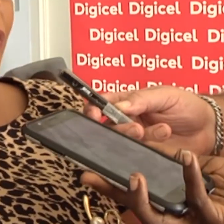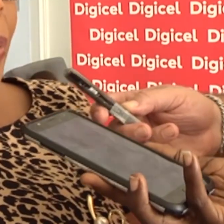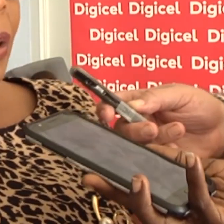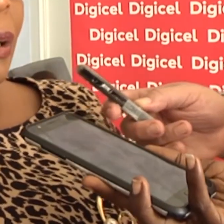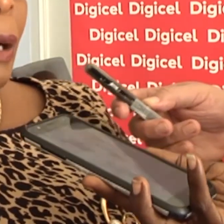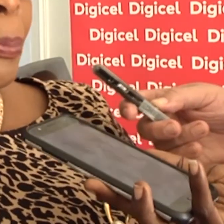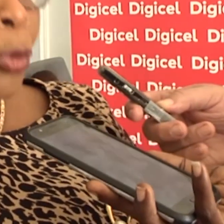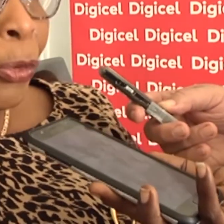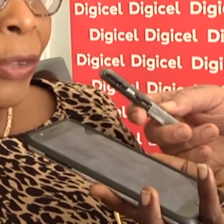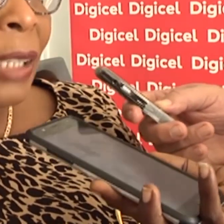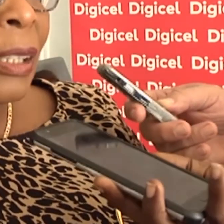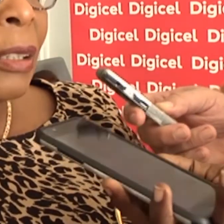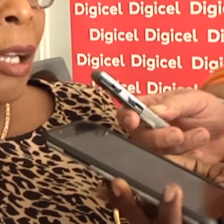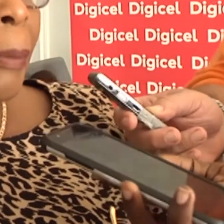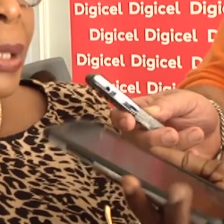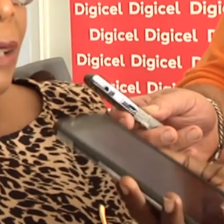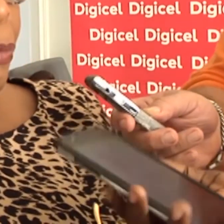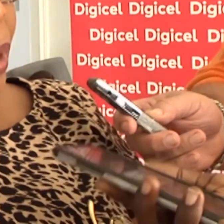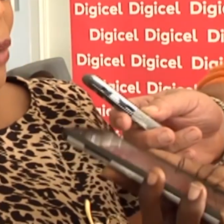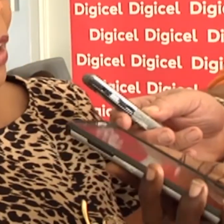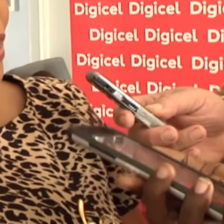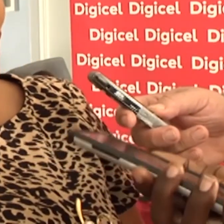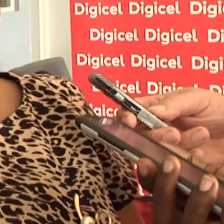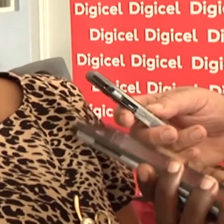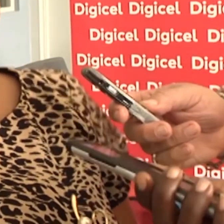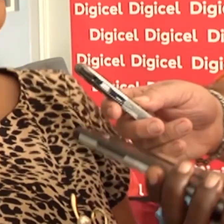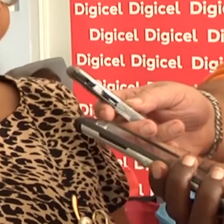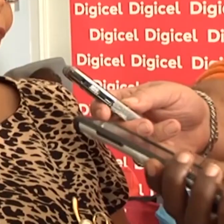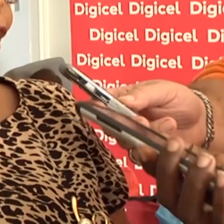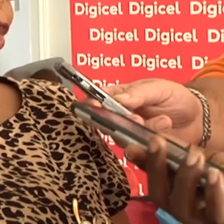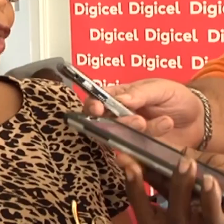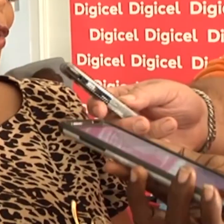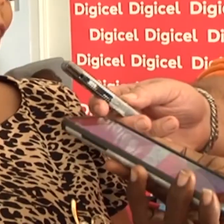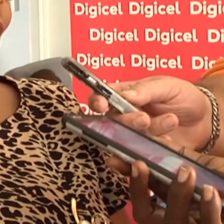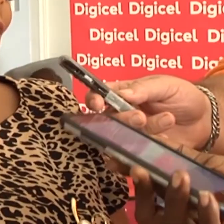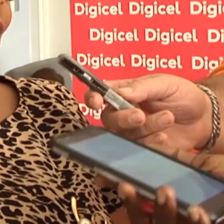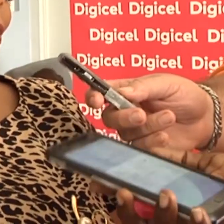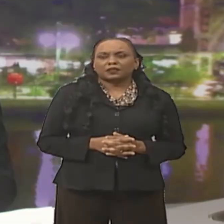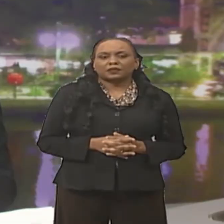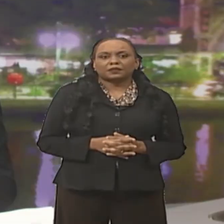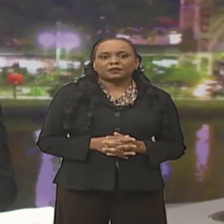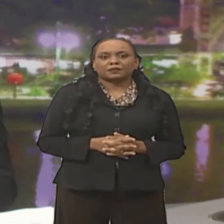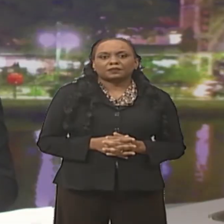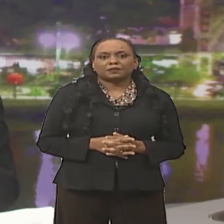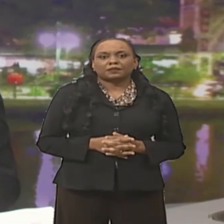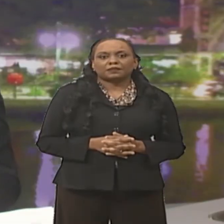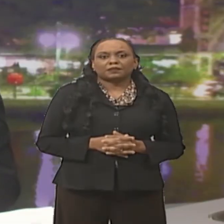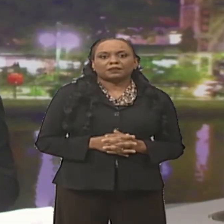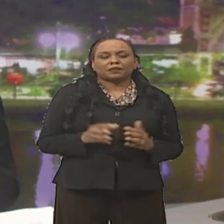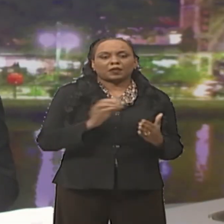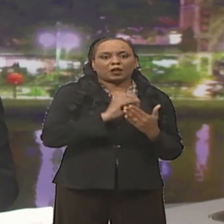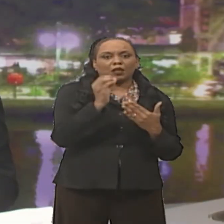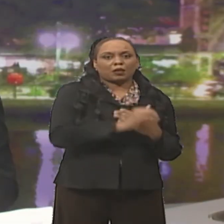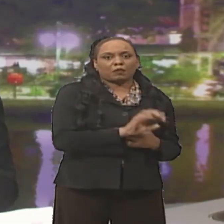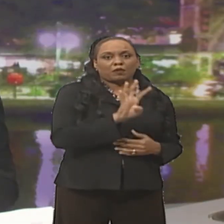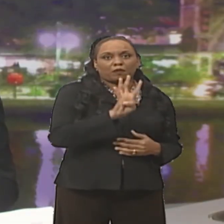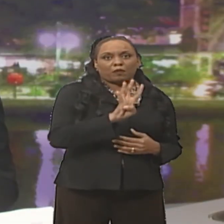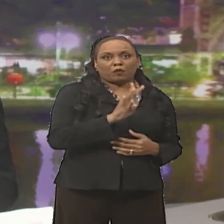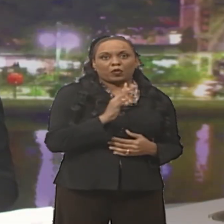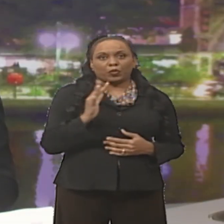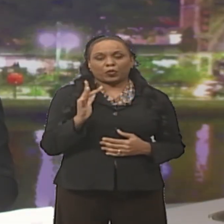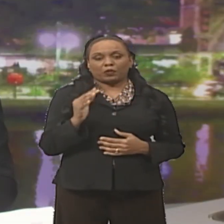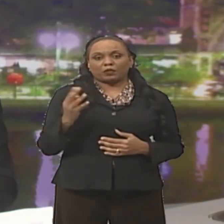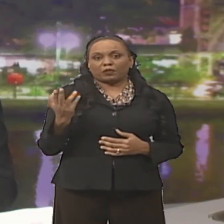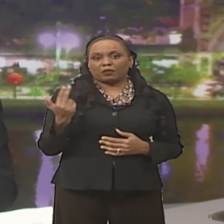who have been approved as adoptive parents, but we don't have any children. From October 4th to